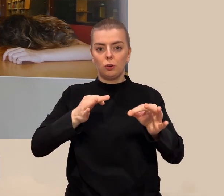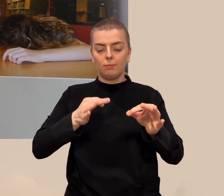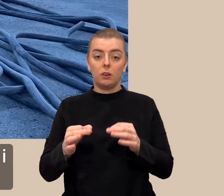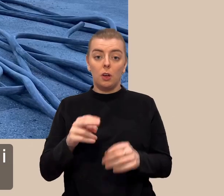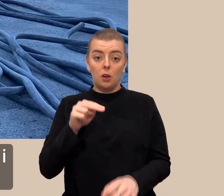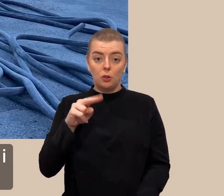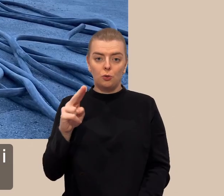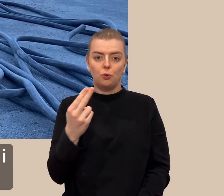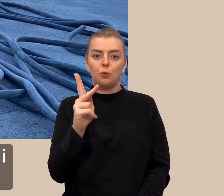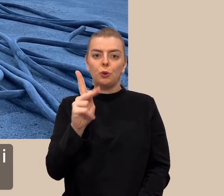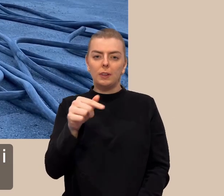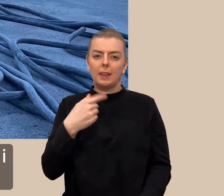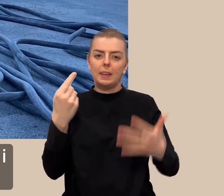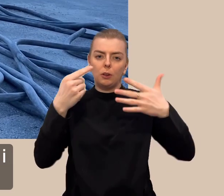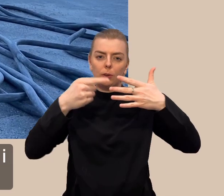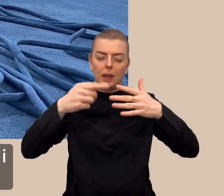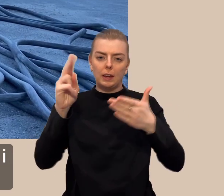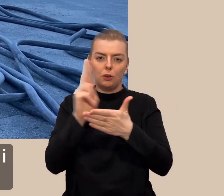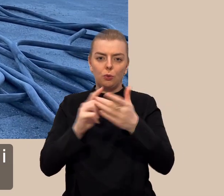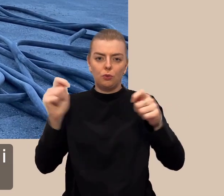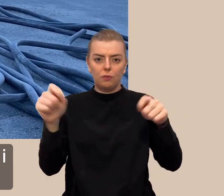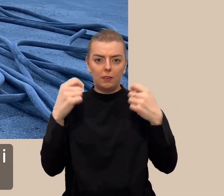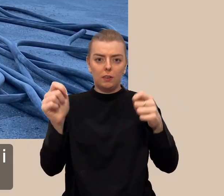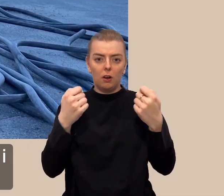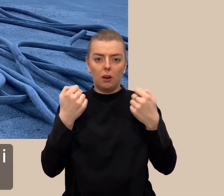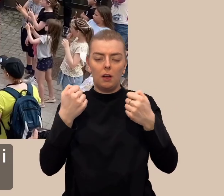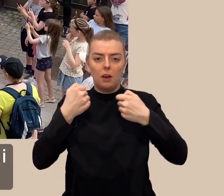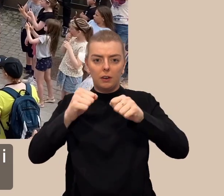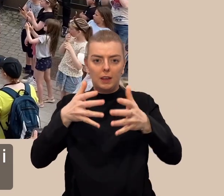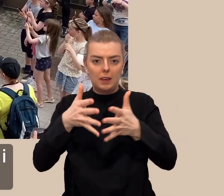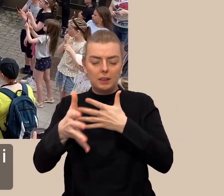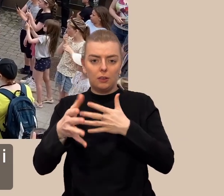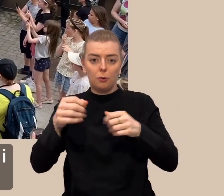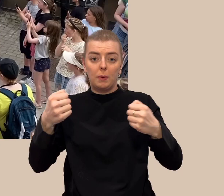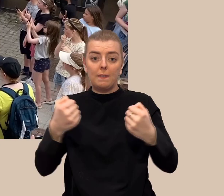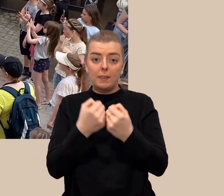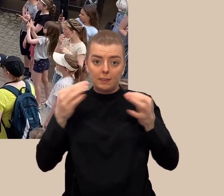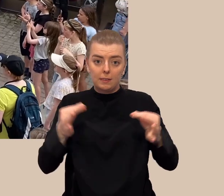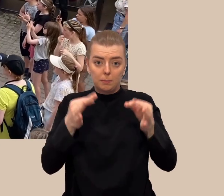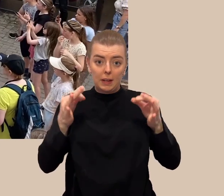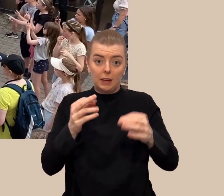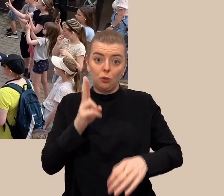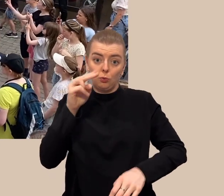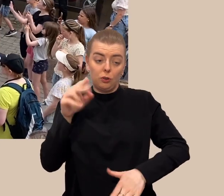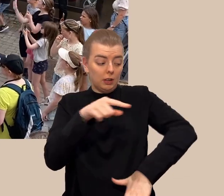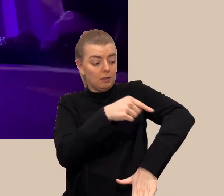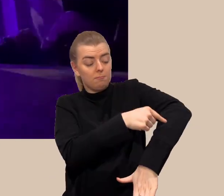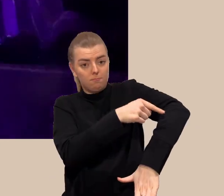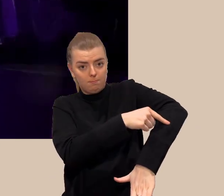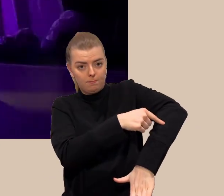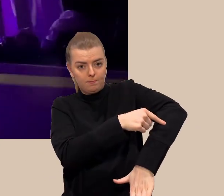Curator. So NUC is an inclusive arts festival during the Arctic Arts Festival in Harstad in Northern Norway.